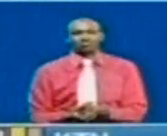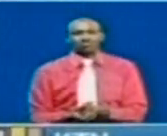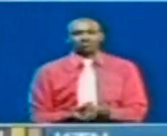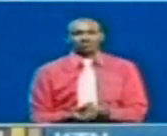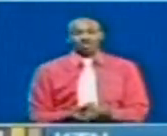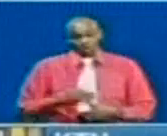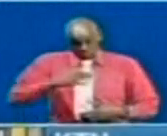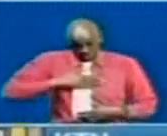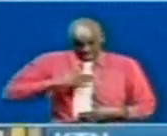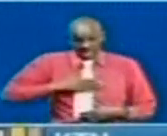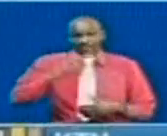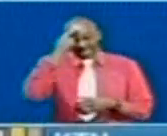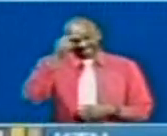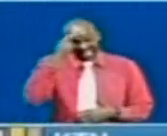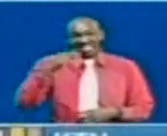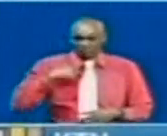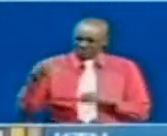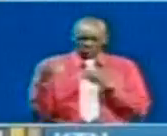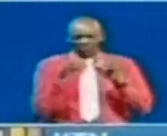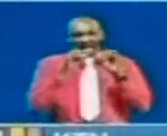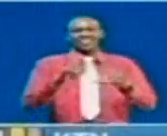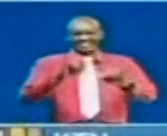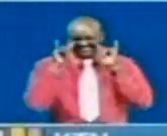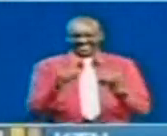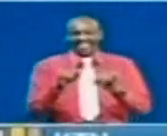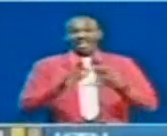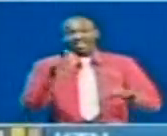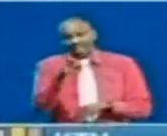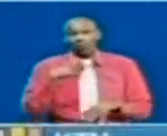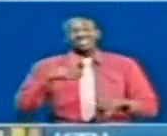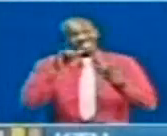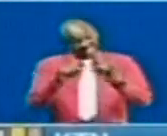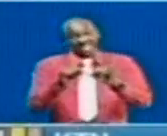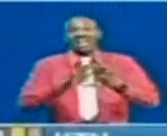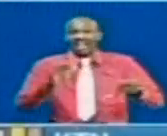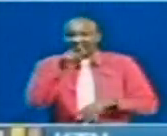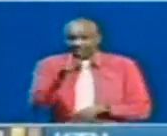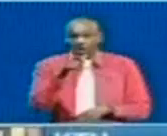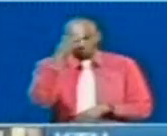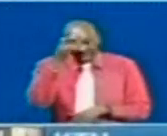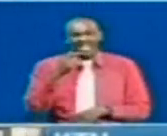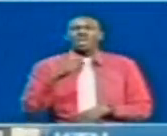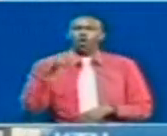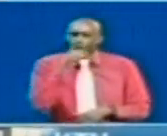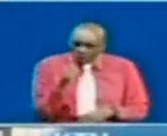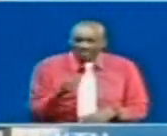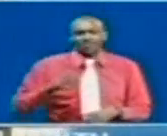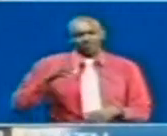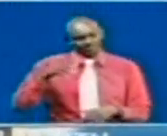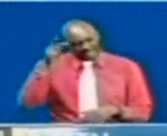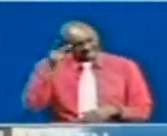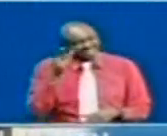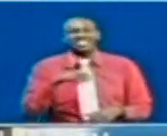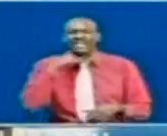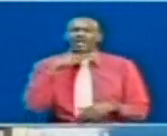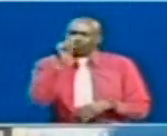We the Maasai will not move an inch in that land. We will stay on that land which our forefathers fought for, shed blood